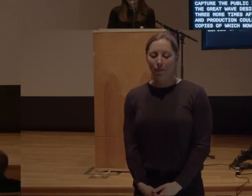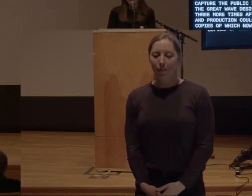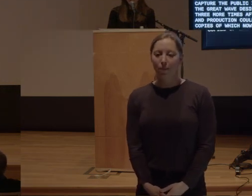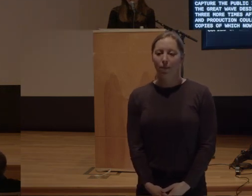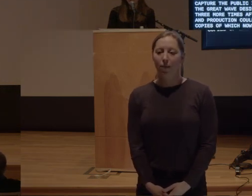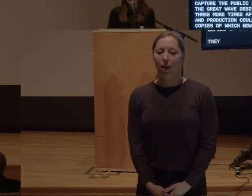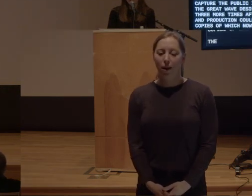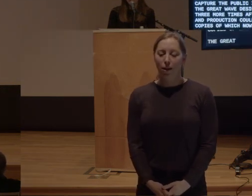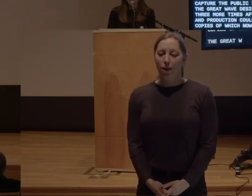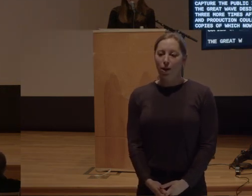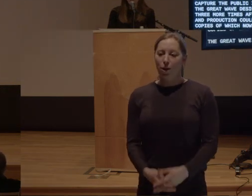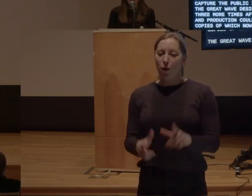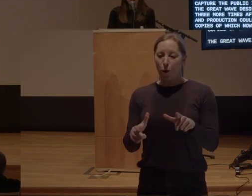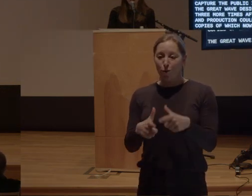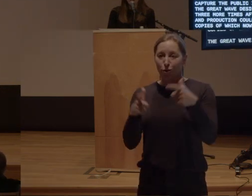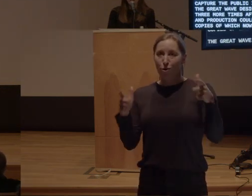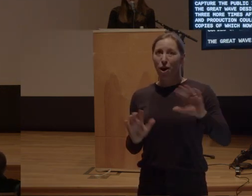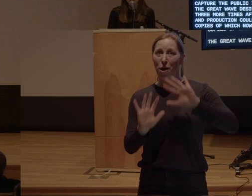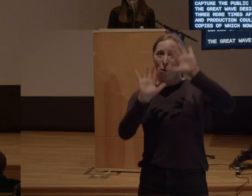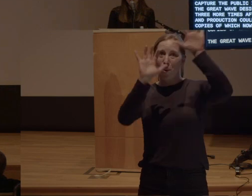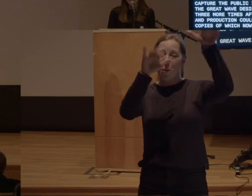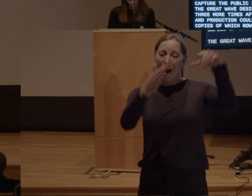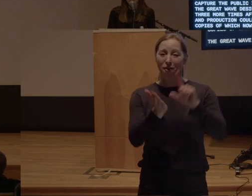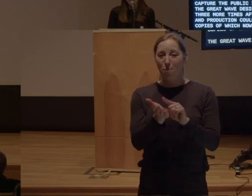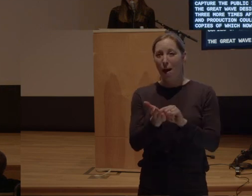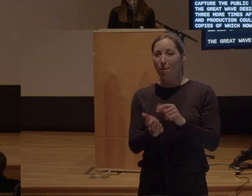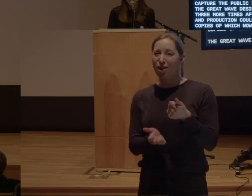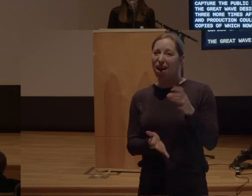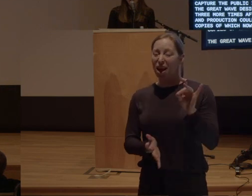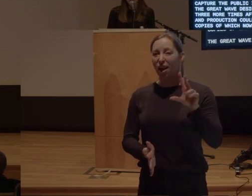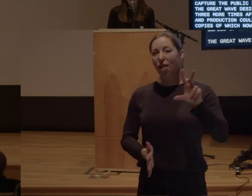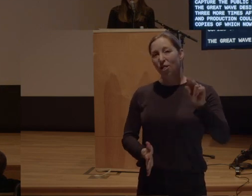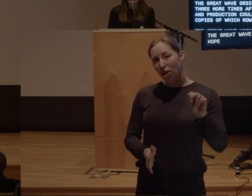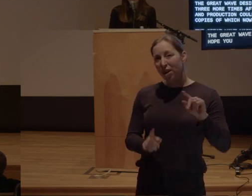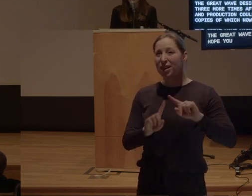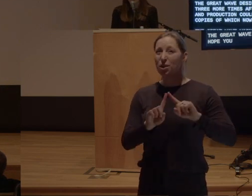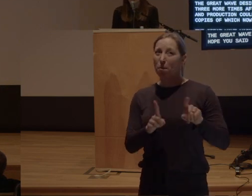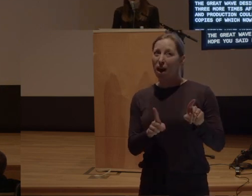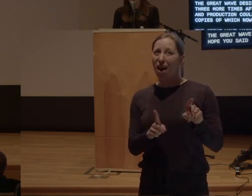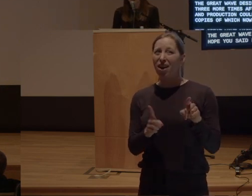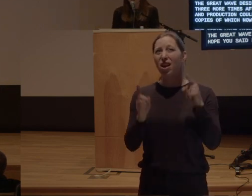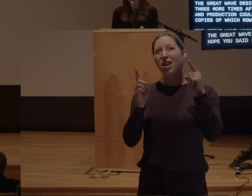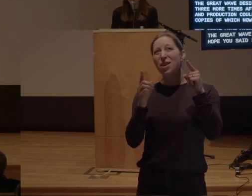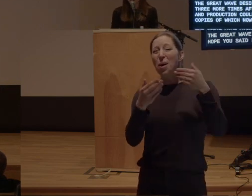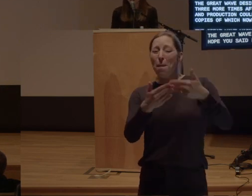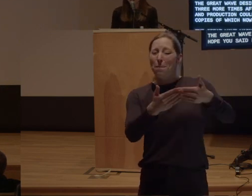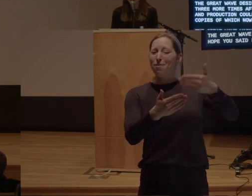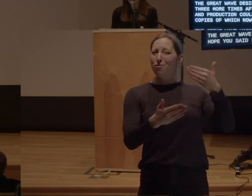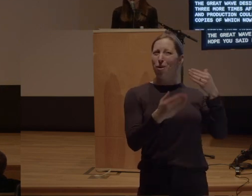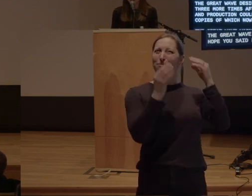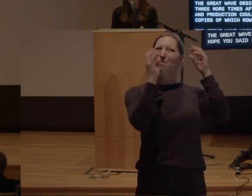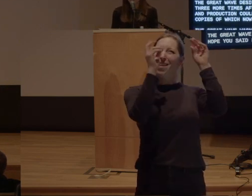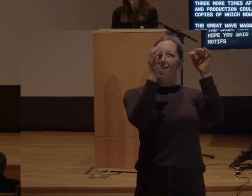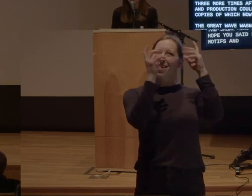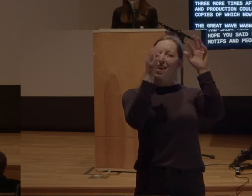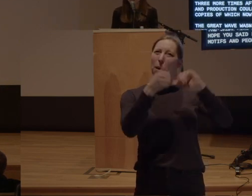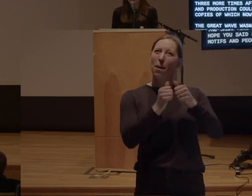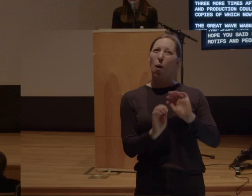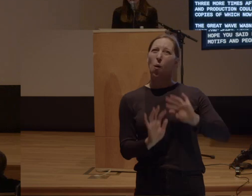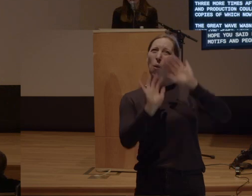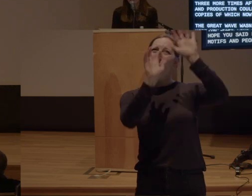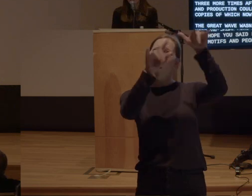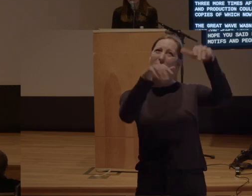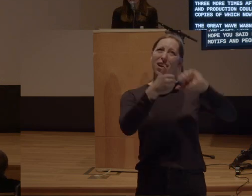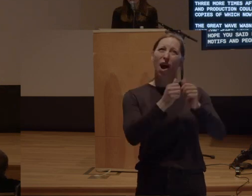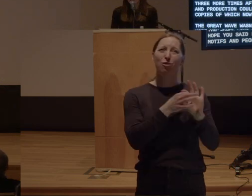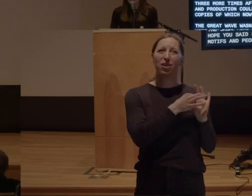Although The Great Wave wasn't published until the 1830s, Hokusai had long been thinking about wave motifs and people's interactions with